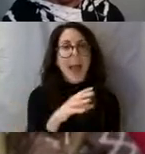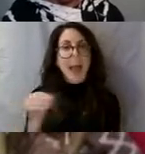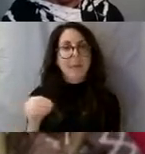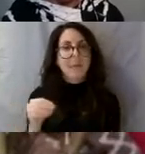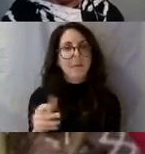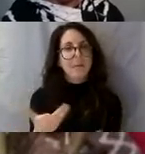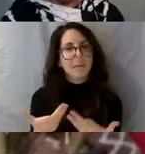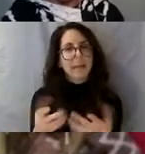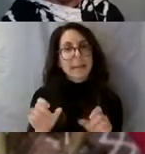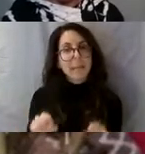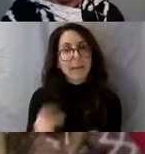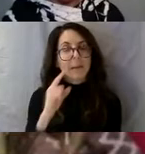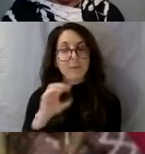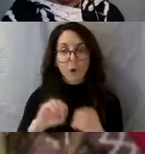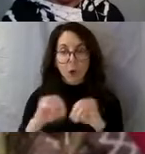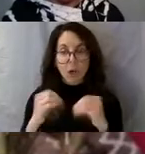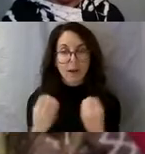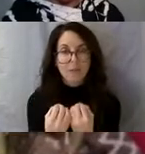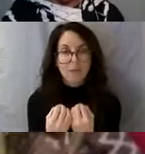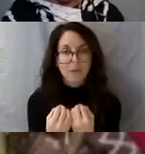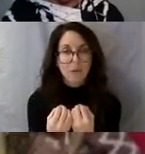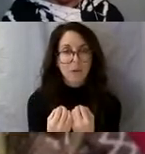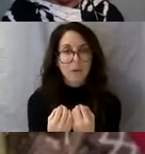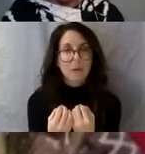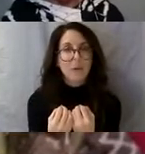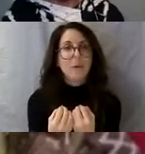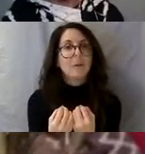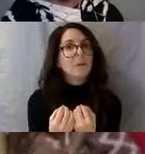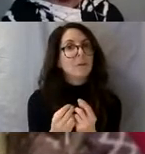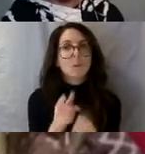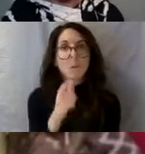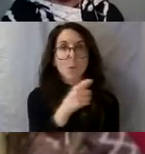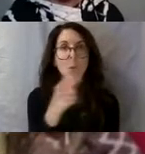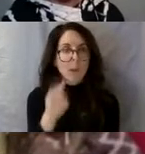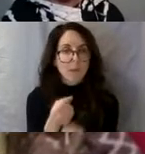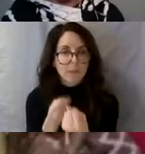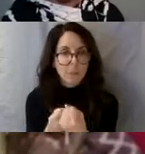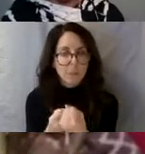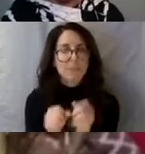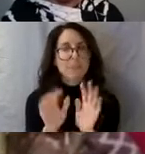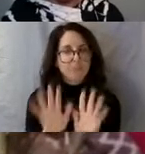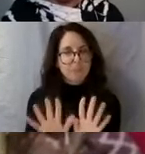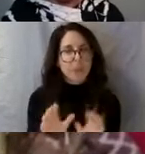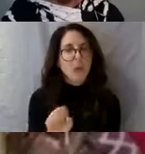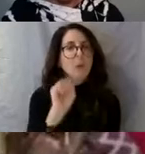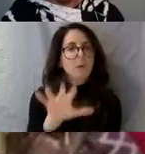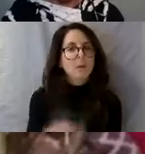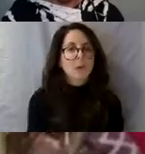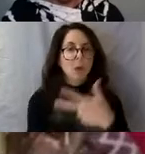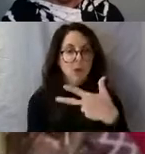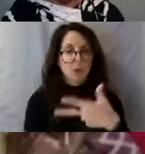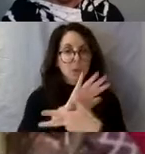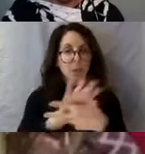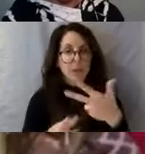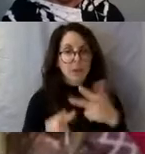the organizations in which we intend to support. There is 3 perspectives on this I'd like to share. 1